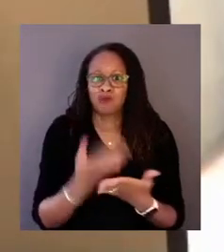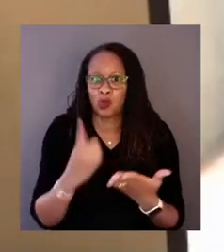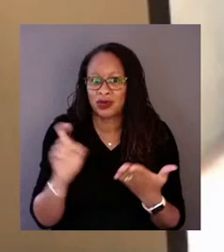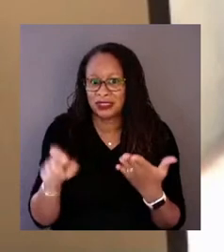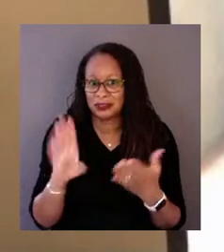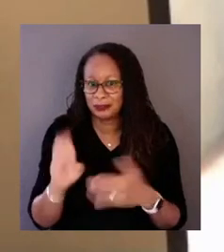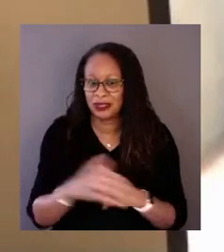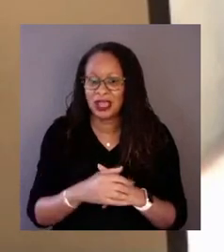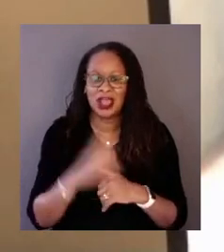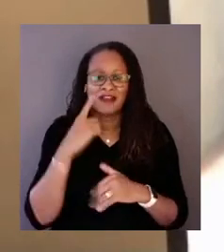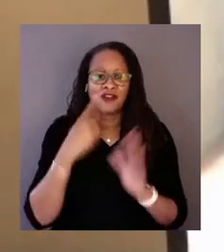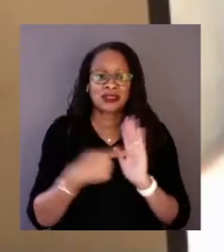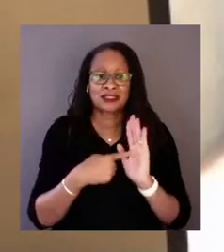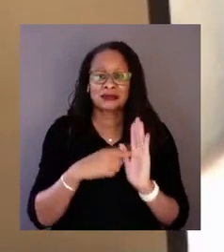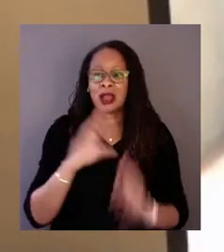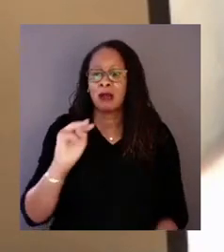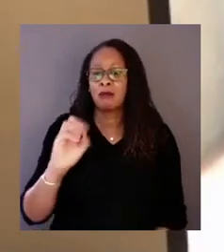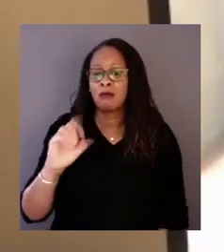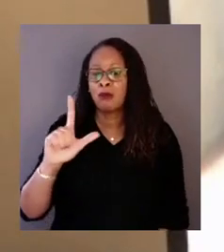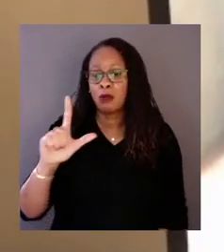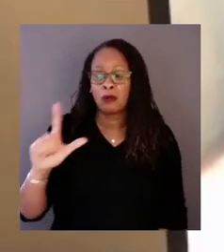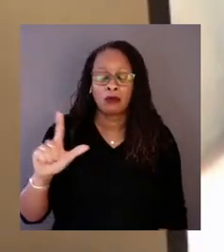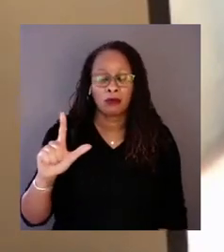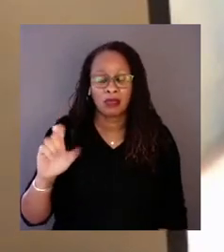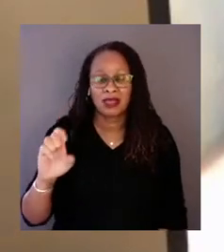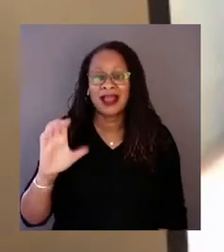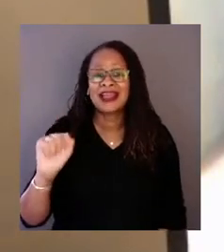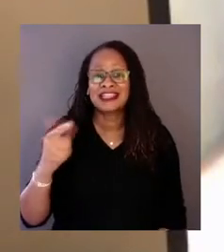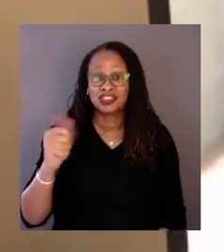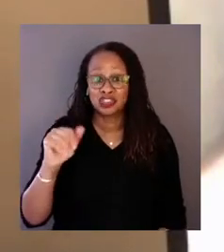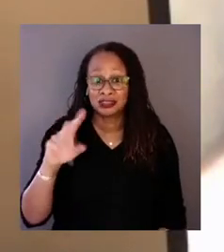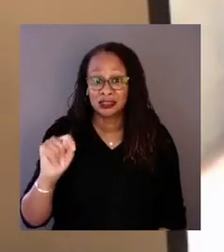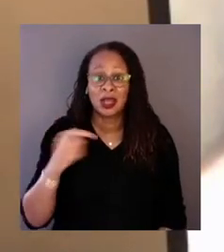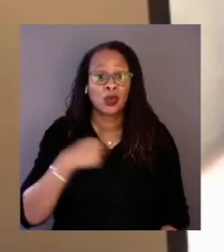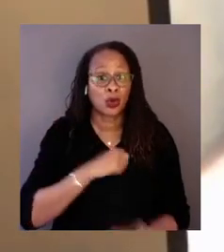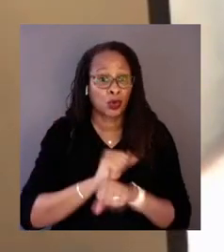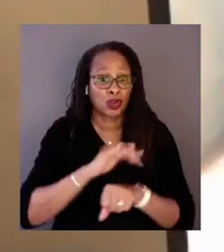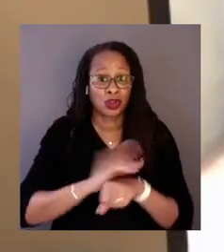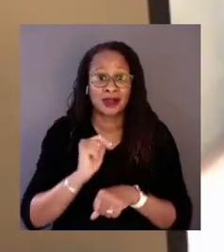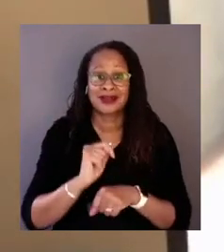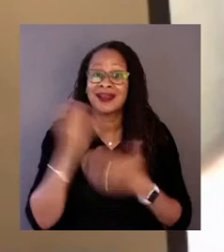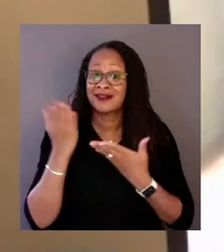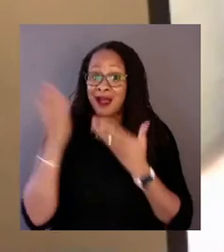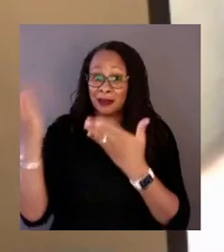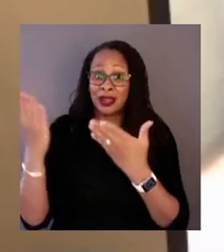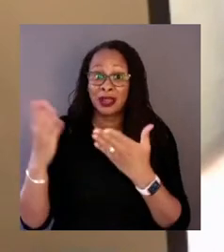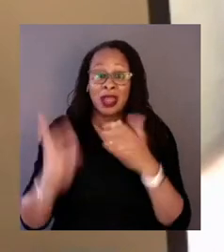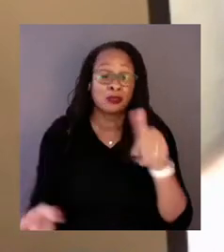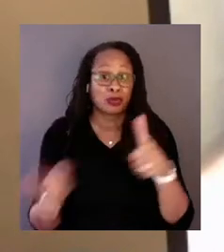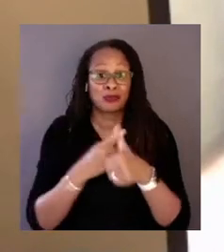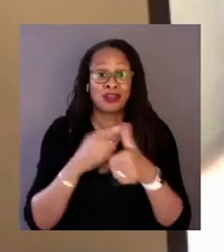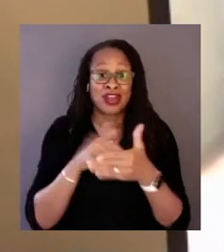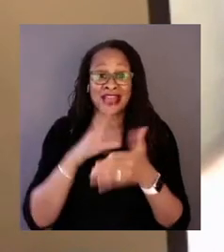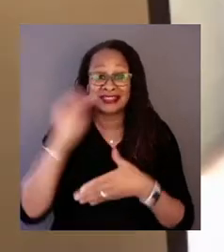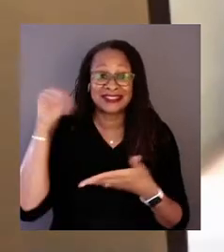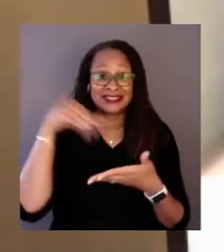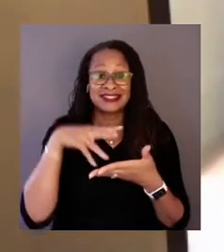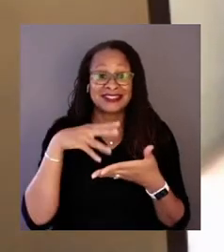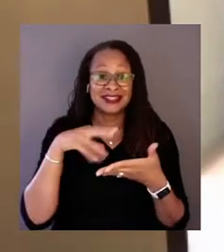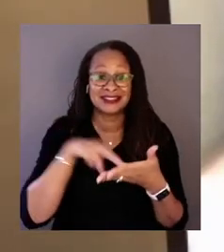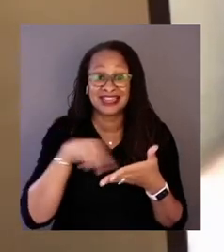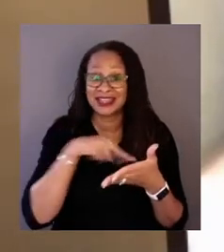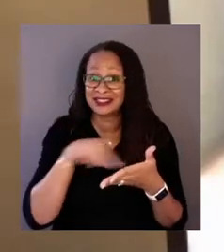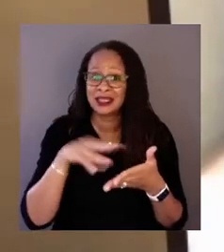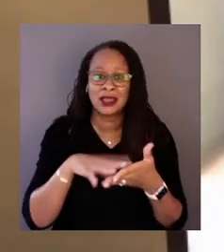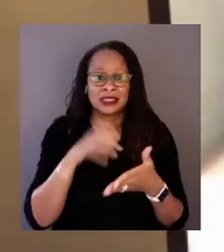Mole Agent, because we are working on it. It got nominated, premiered at Sundance. People love that film. It didn't win an award, but